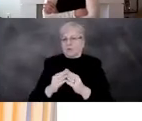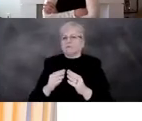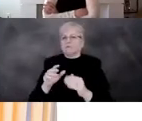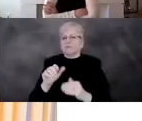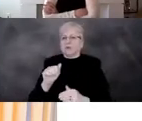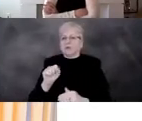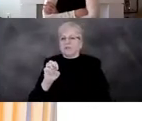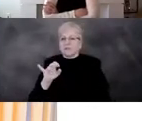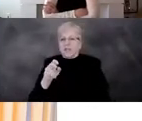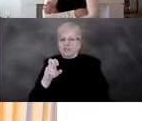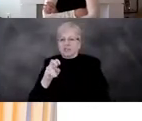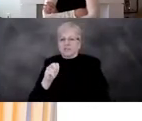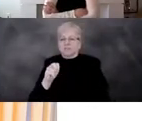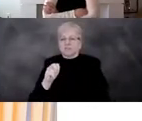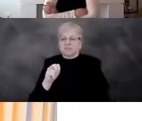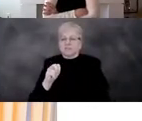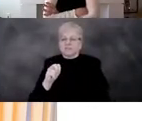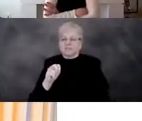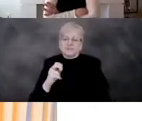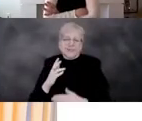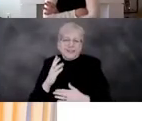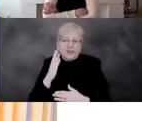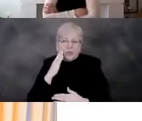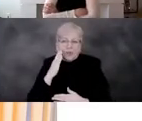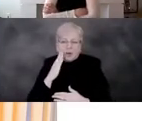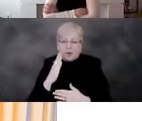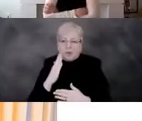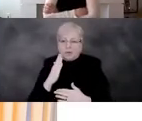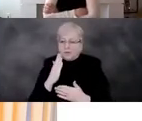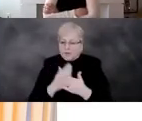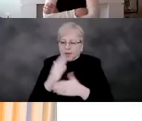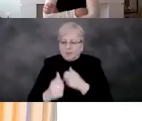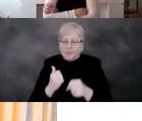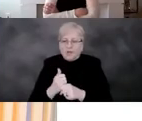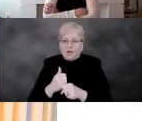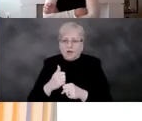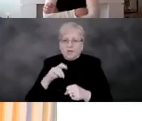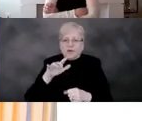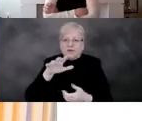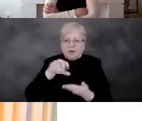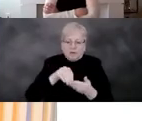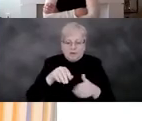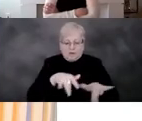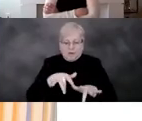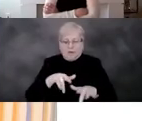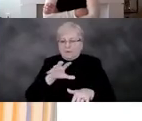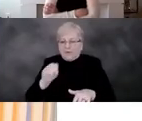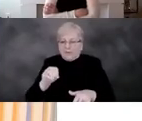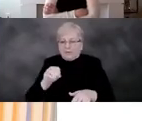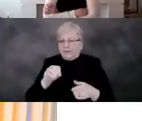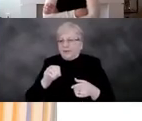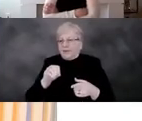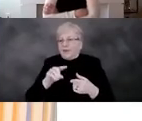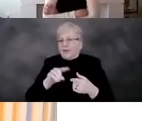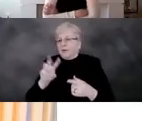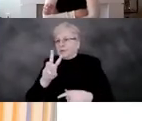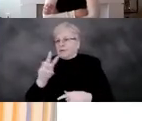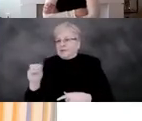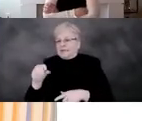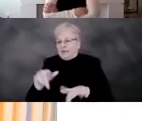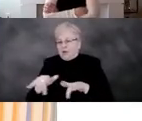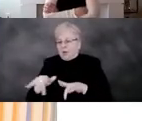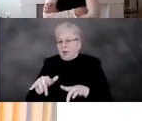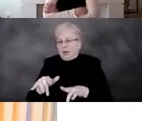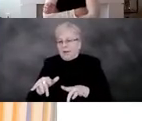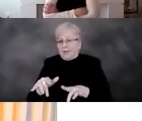where we, some years have done 50 or 60 recordings. It's gotten to be so expensive that we've often not done as